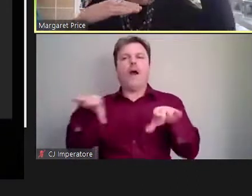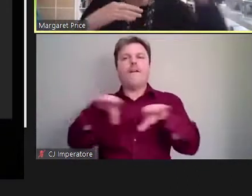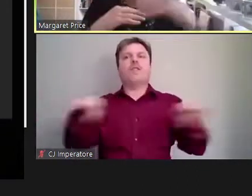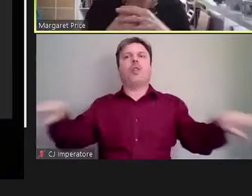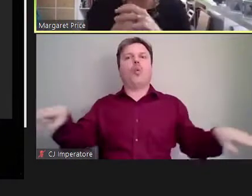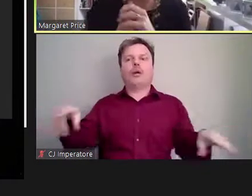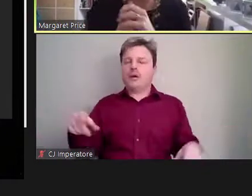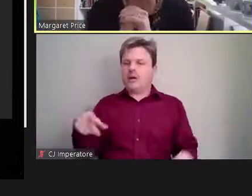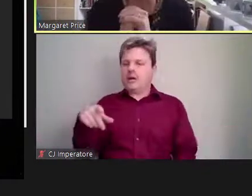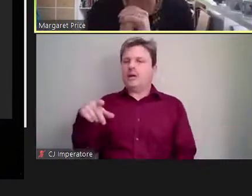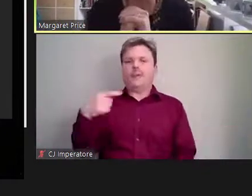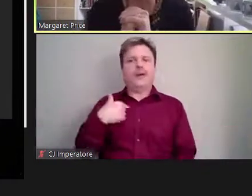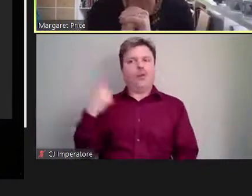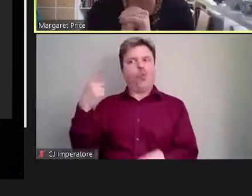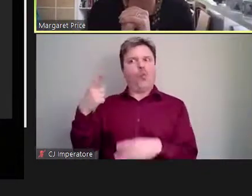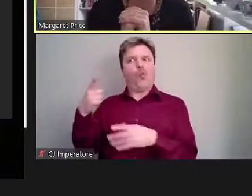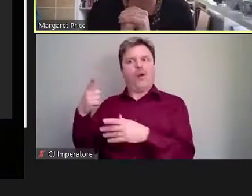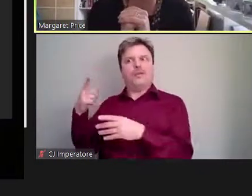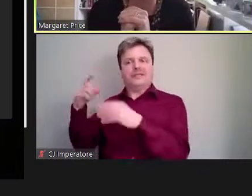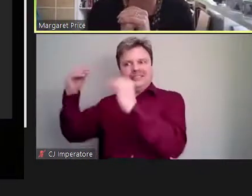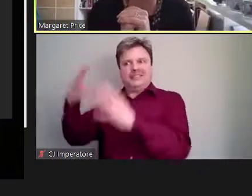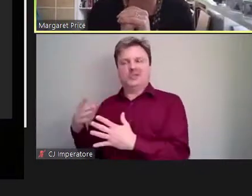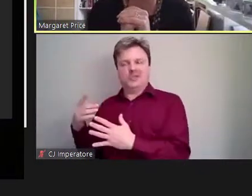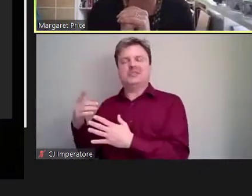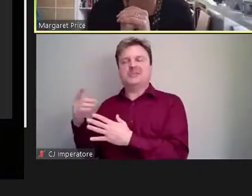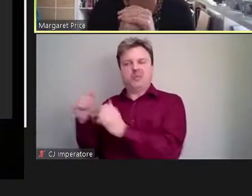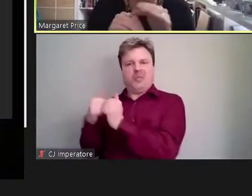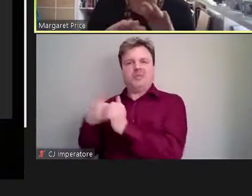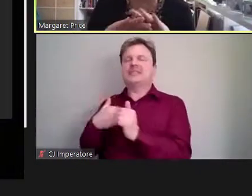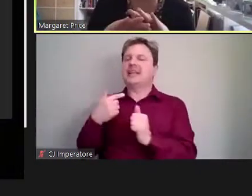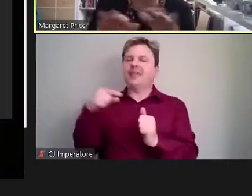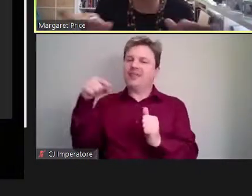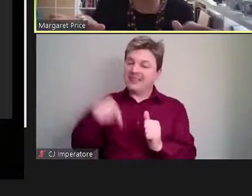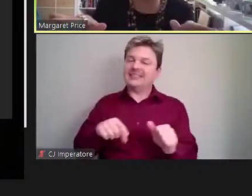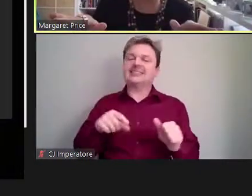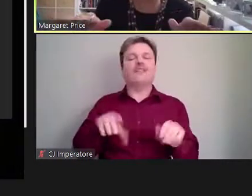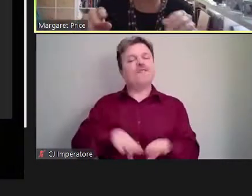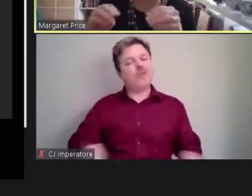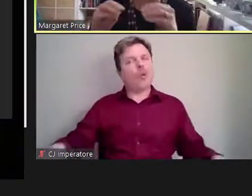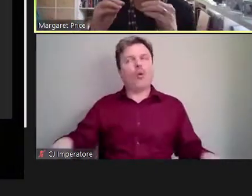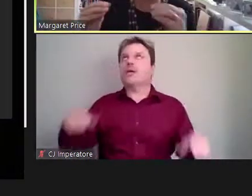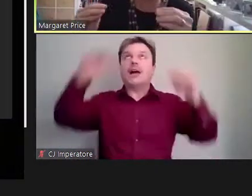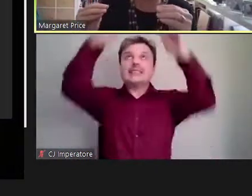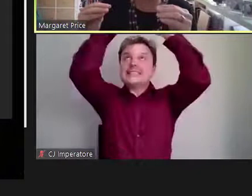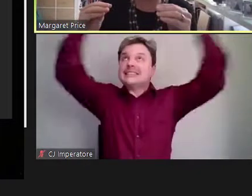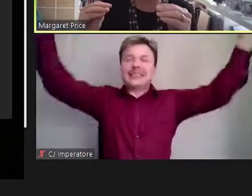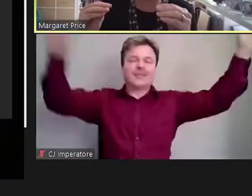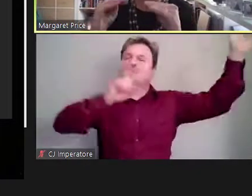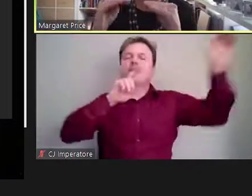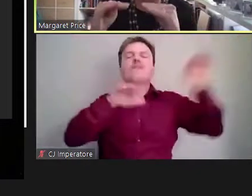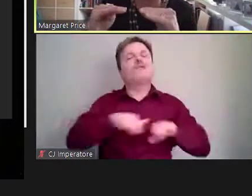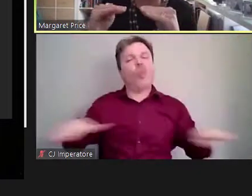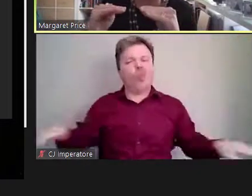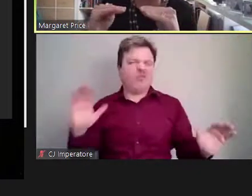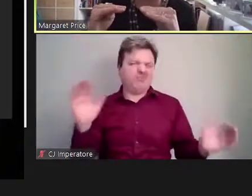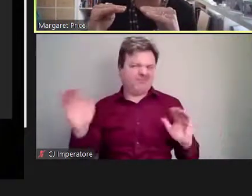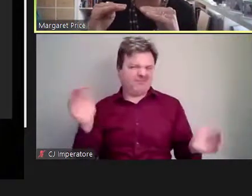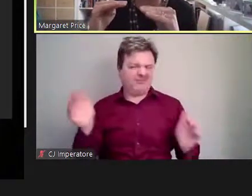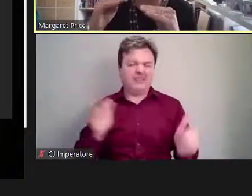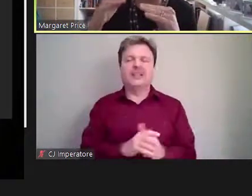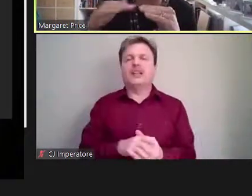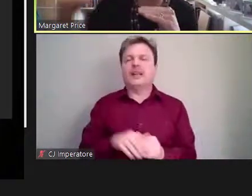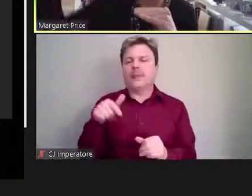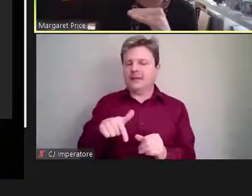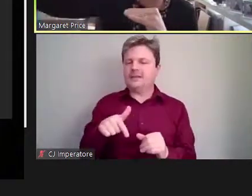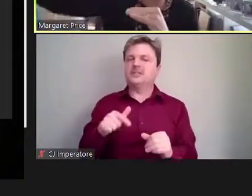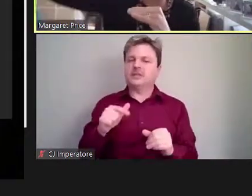ceiling. What we're saying here is here are some basic things or starting things that will build a strong